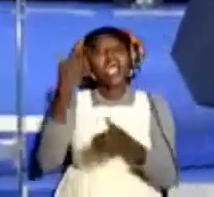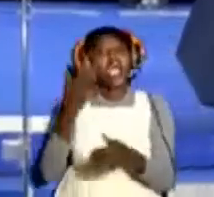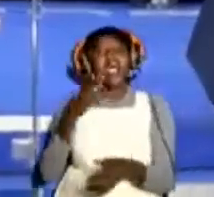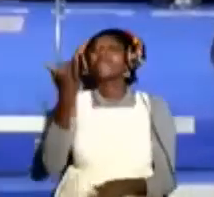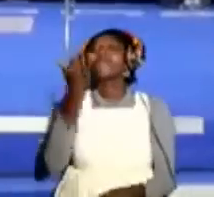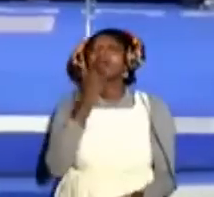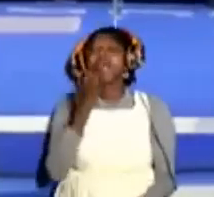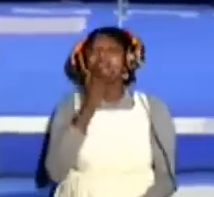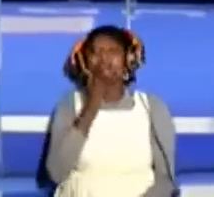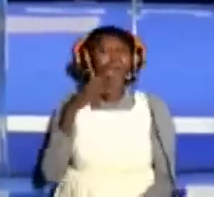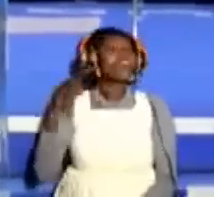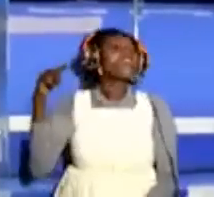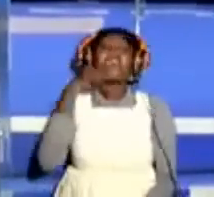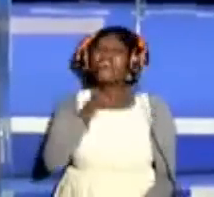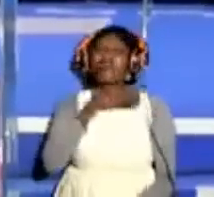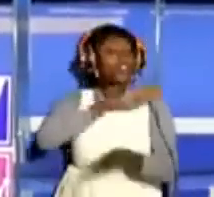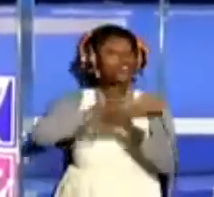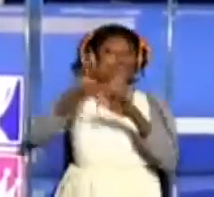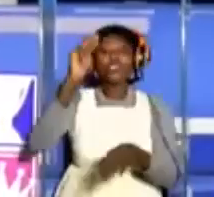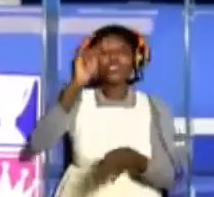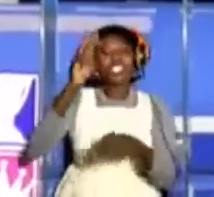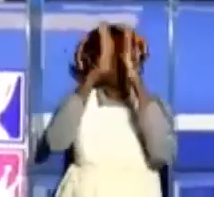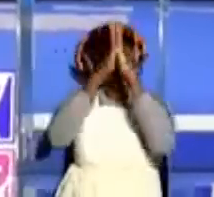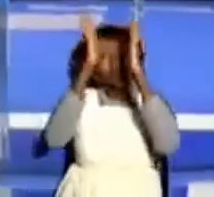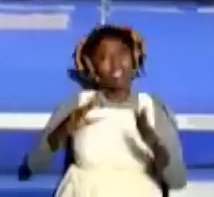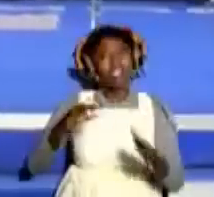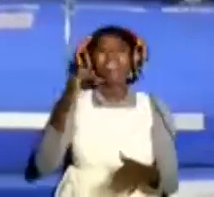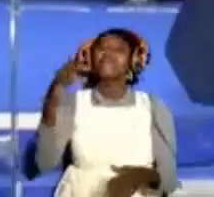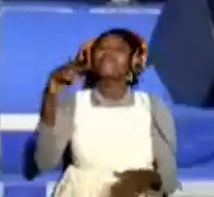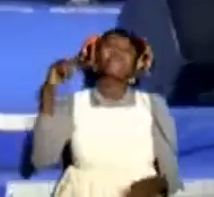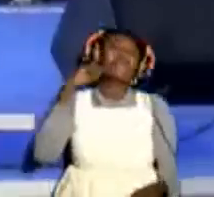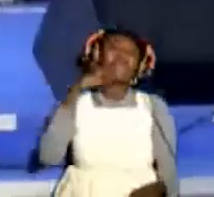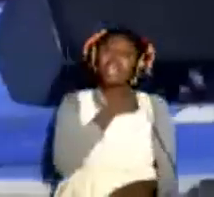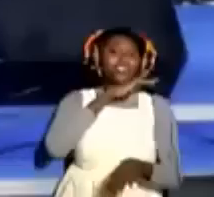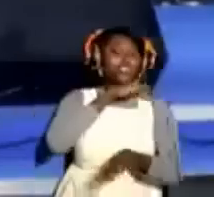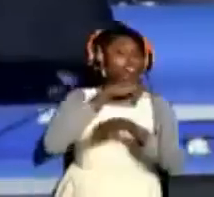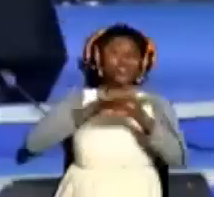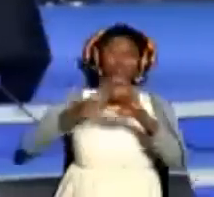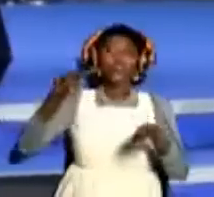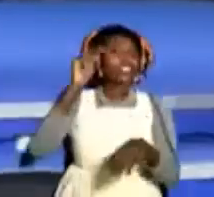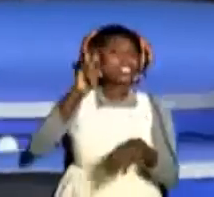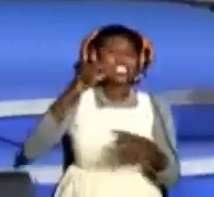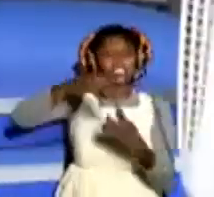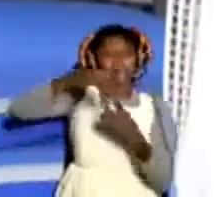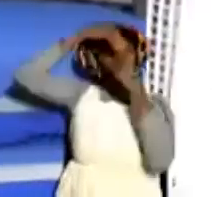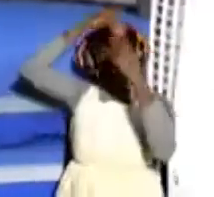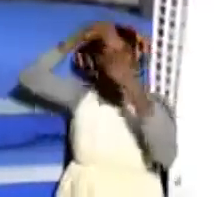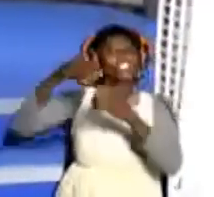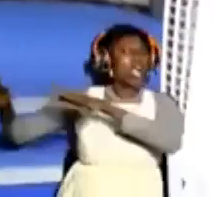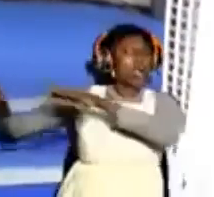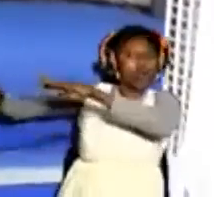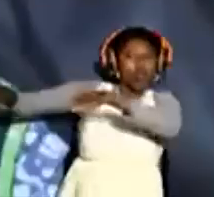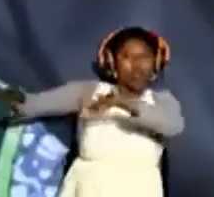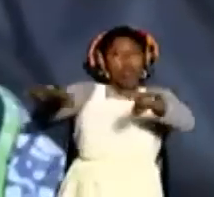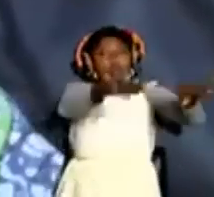Error does not need prayer. Error does not need a special move to move.